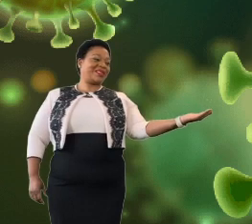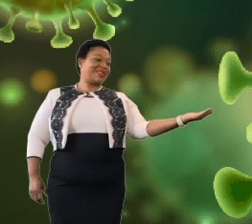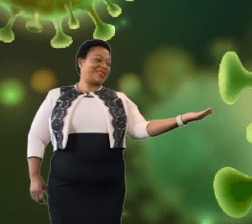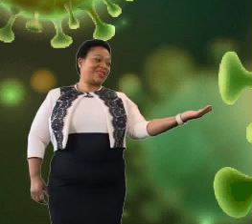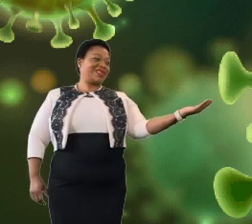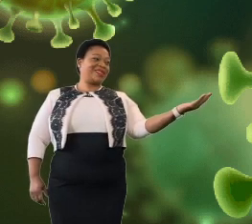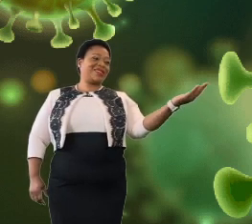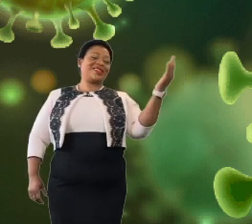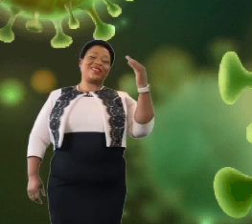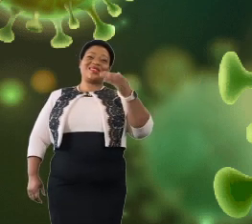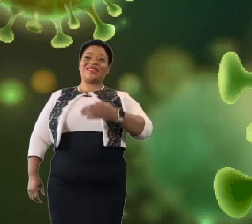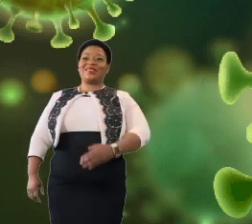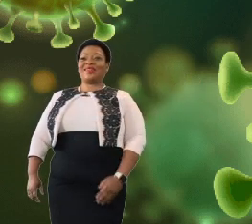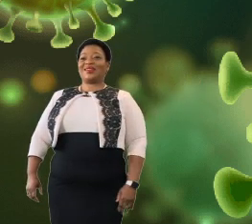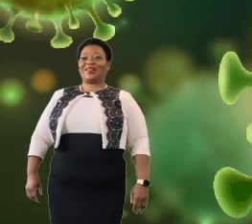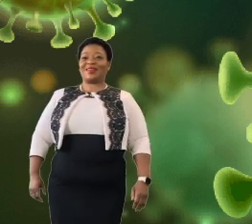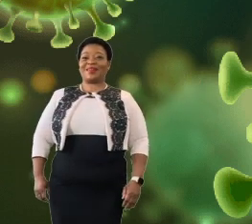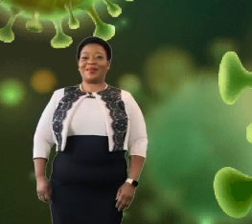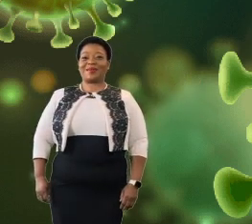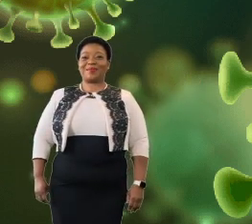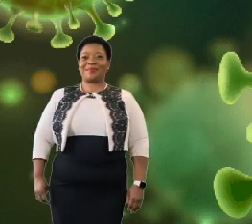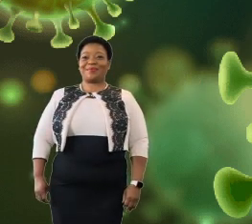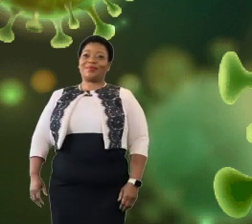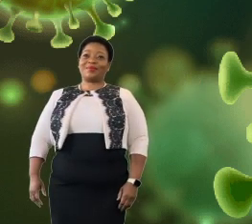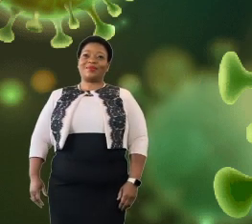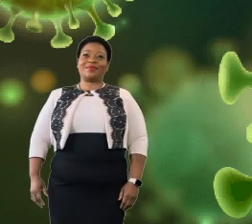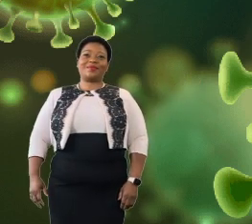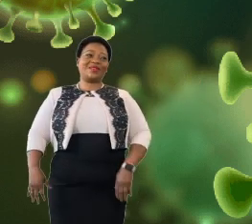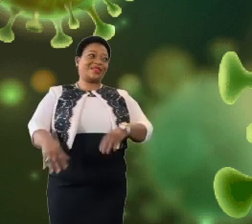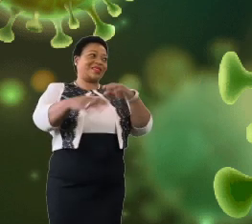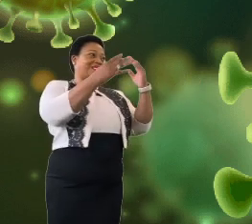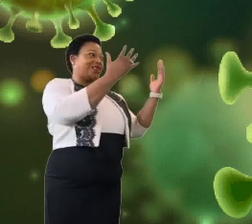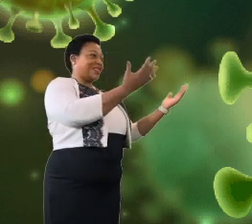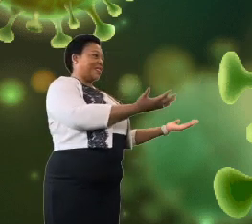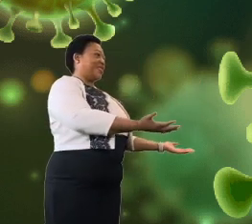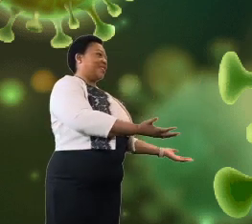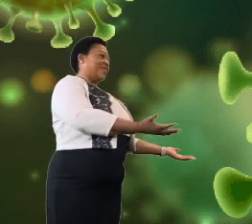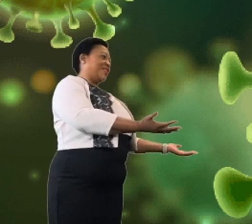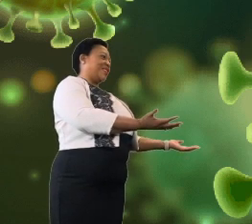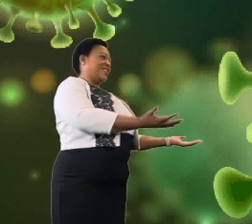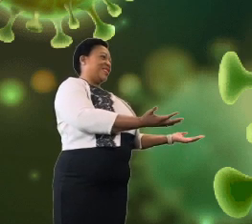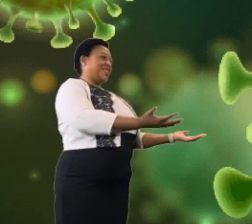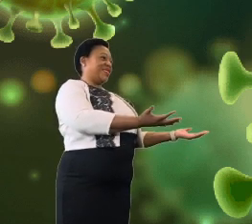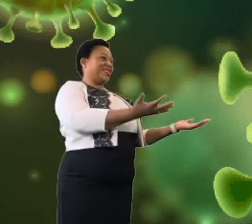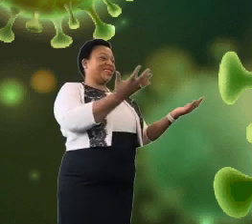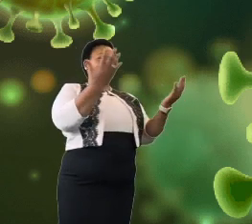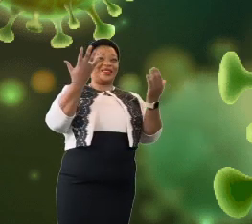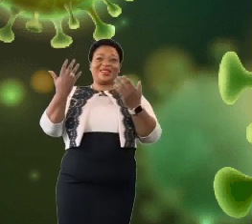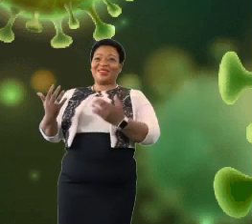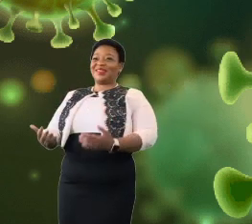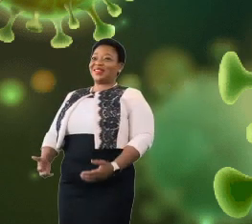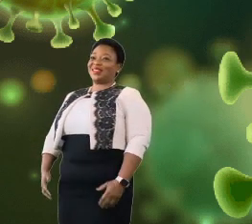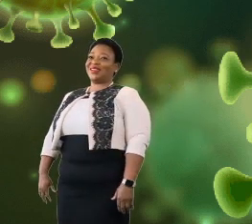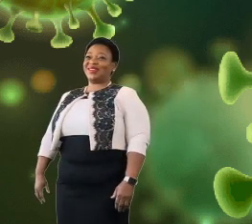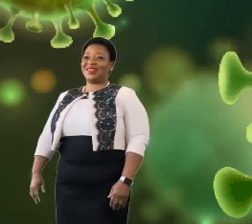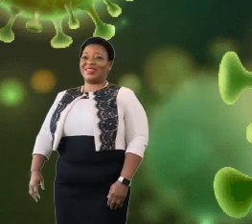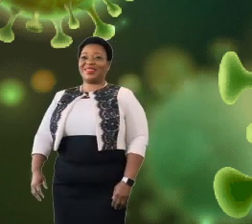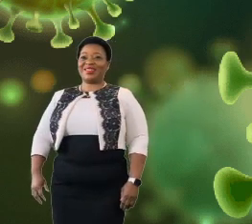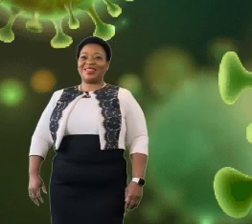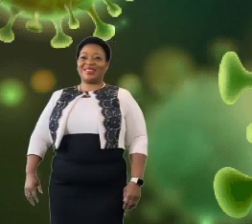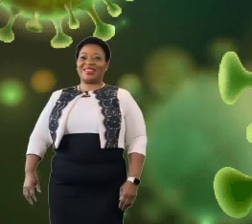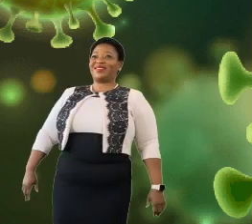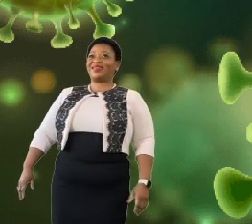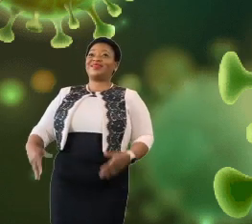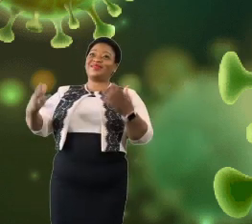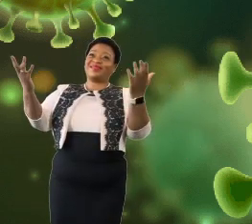KZN, we've got in the country, amongst the top 100 brands that there are in business, we